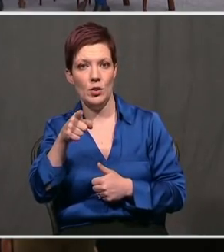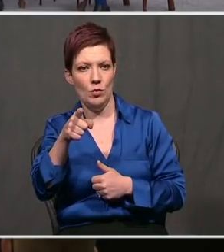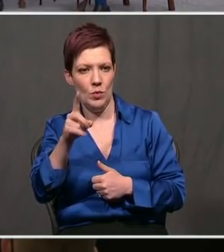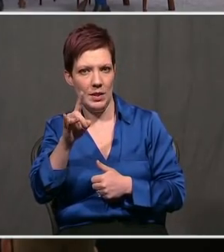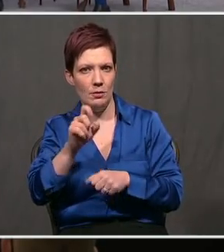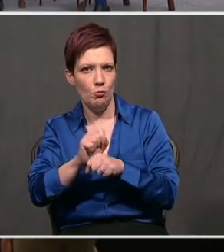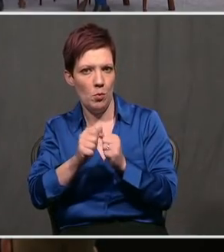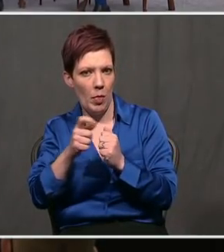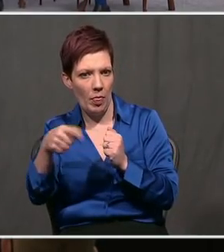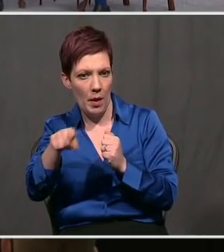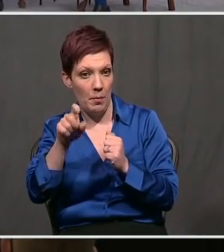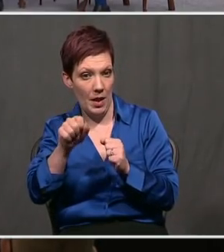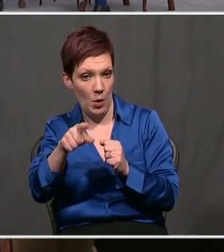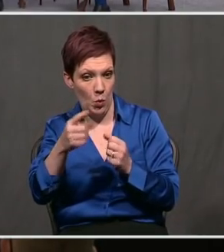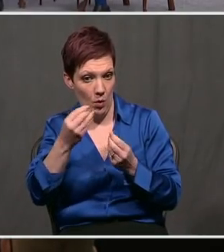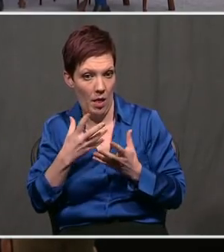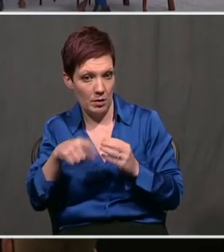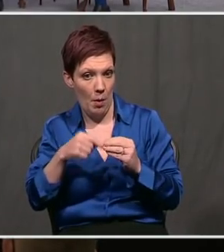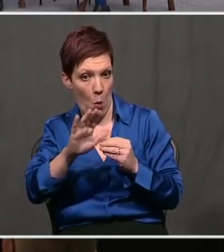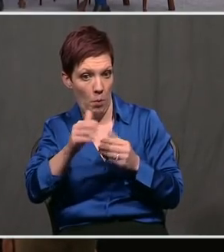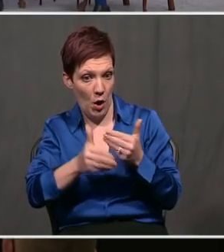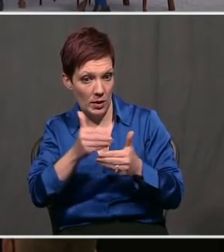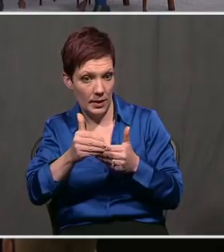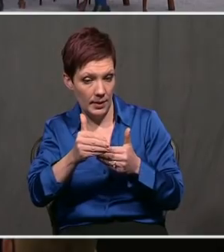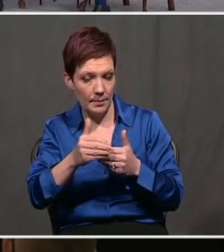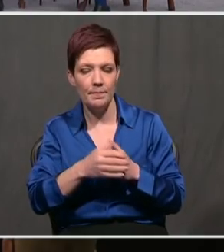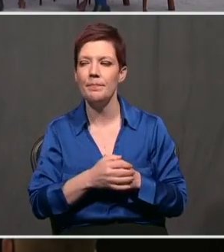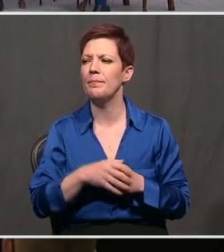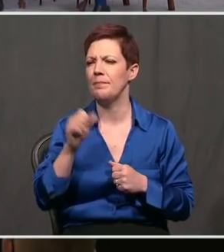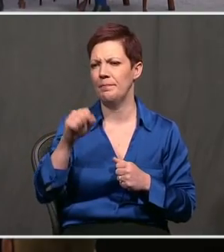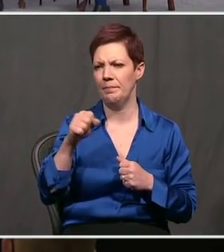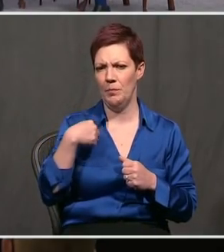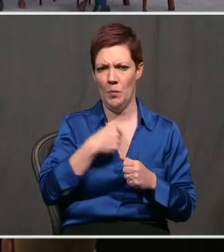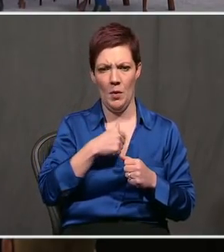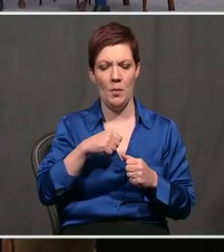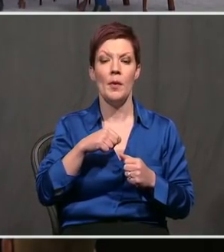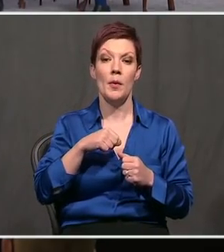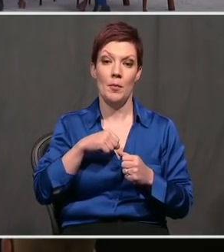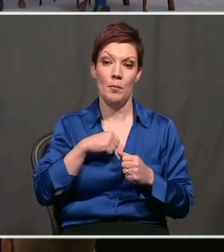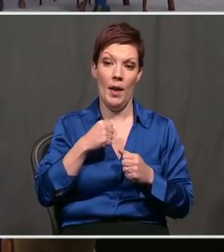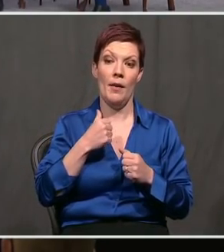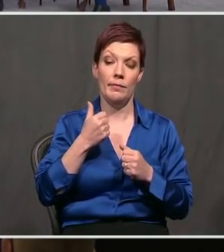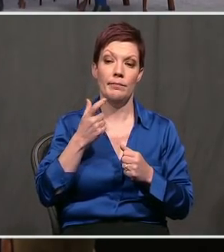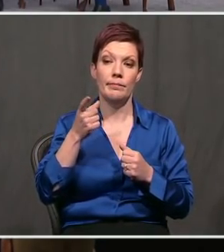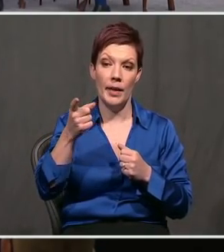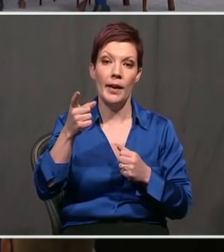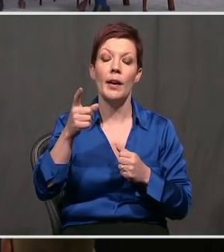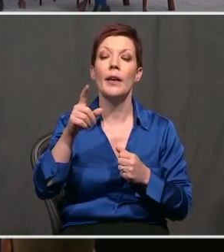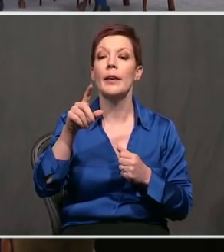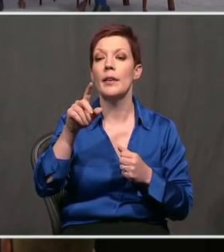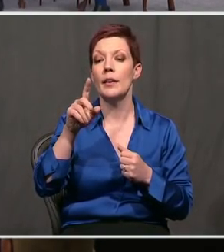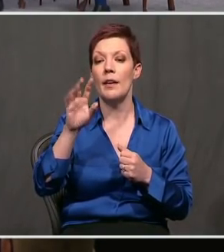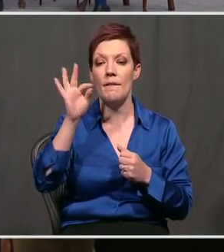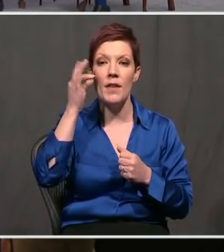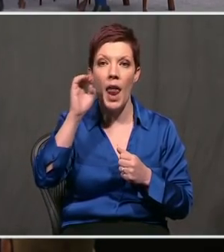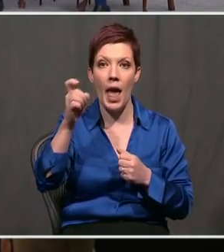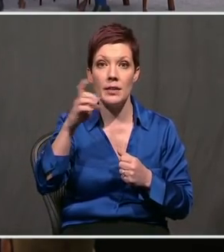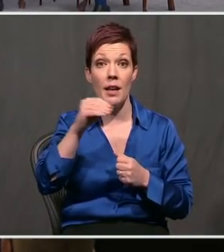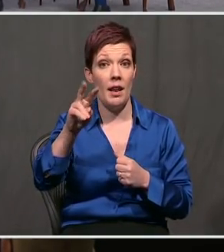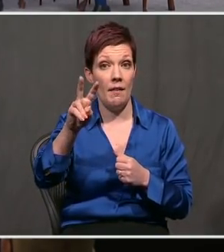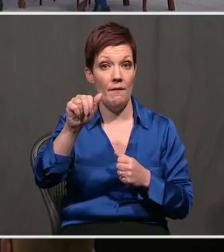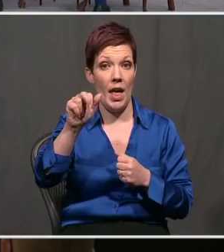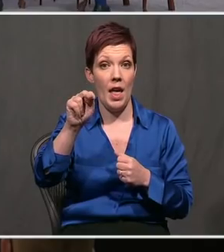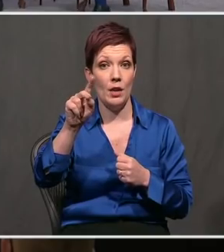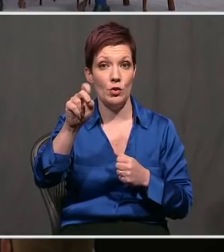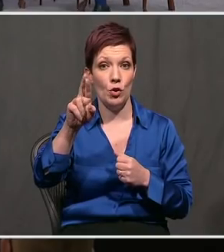great process you all used? Yeah, we are proud of FedEx and the role that they're playing. Proud of Vanderbilt as well, the role that they're